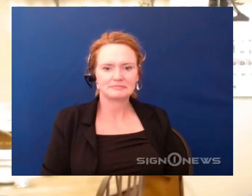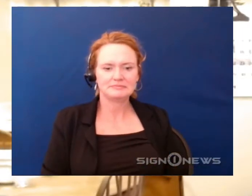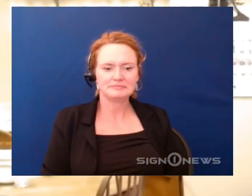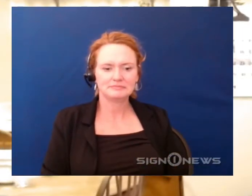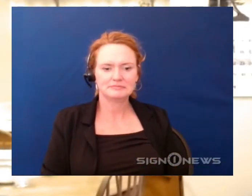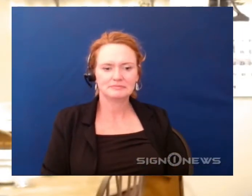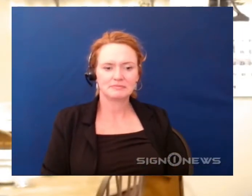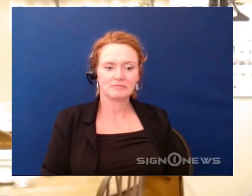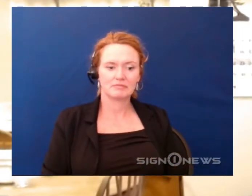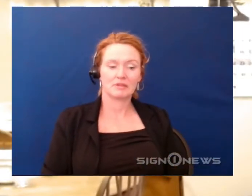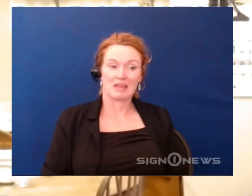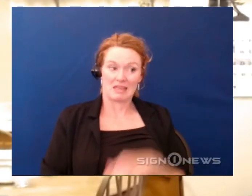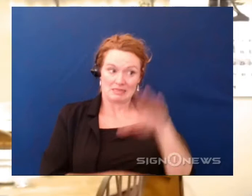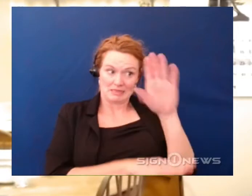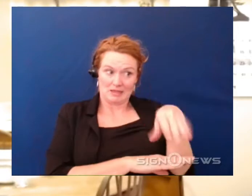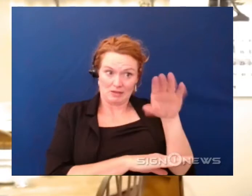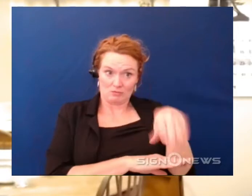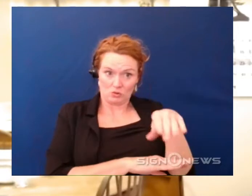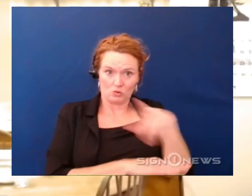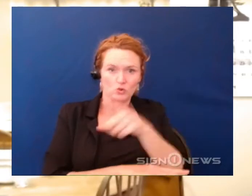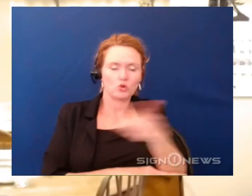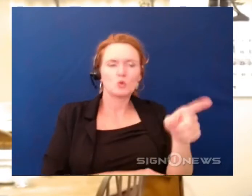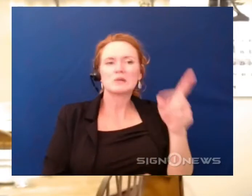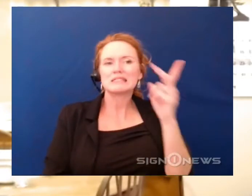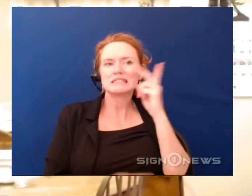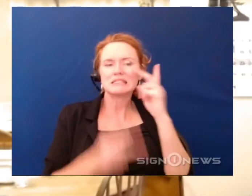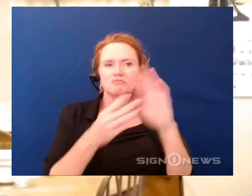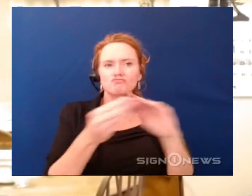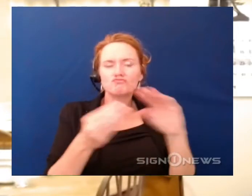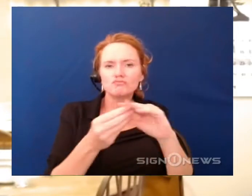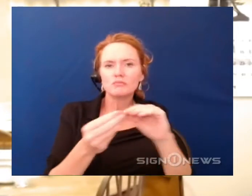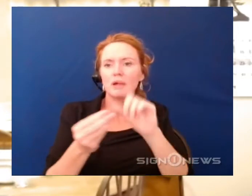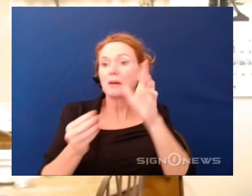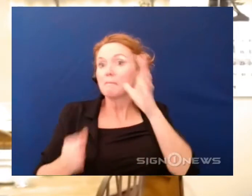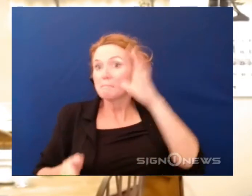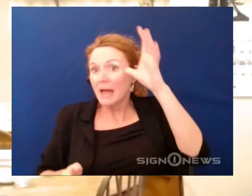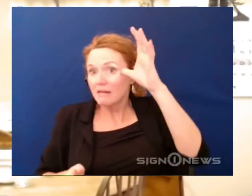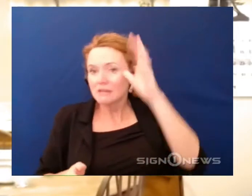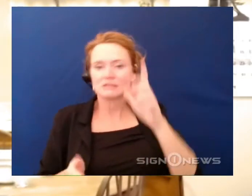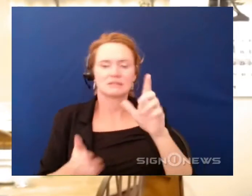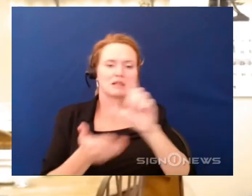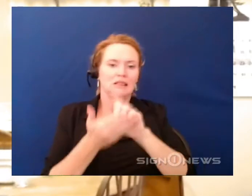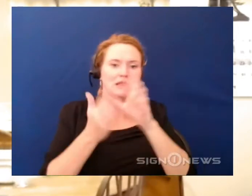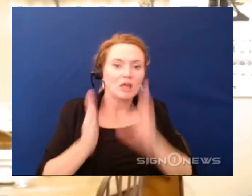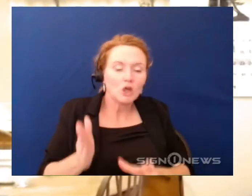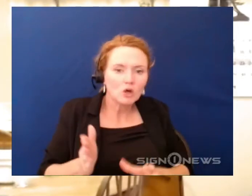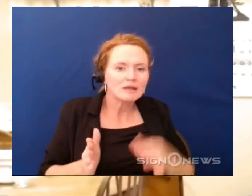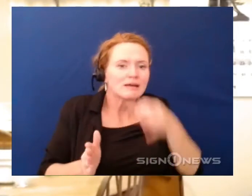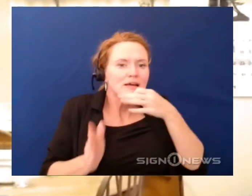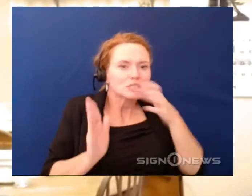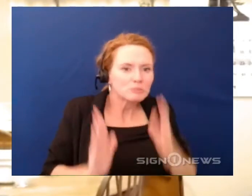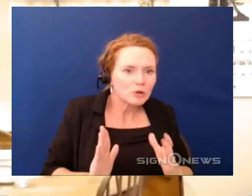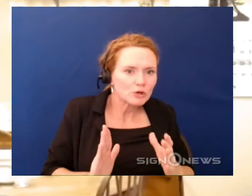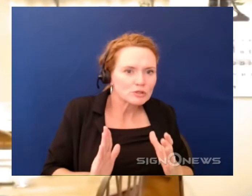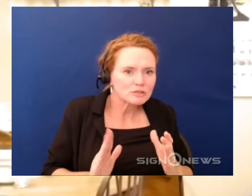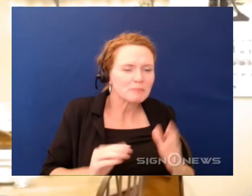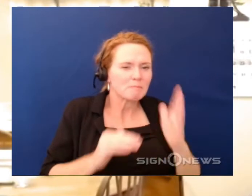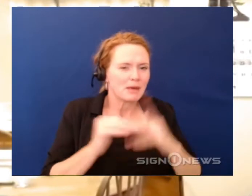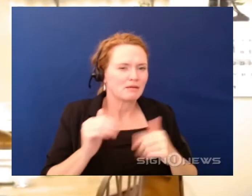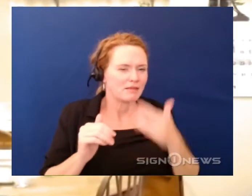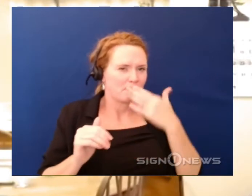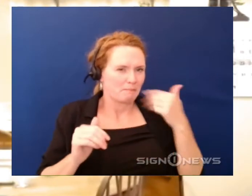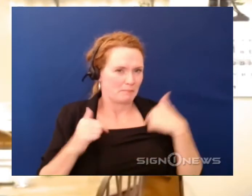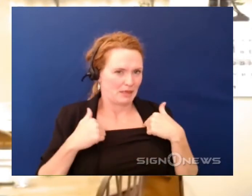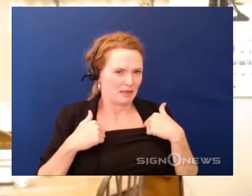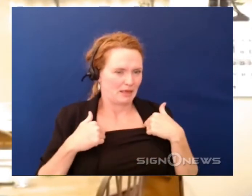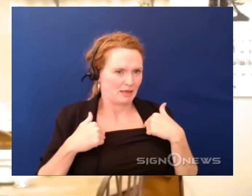This afternoon, you will hear from parents, legal experts, and other professionals that are far better than me. But as a person with